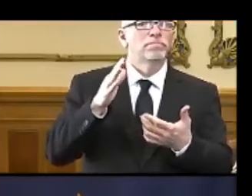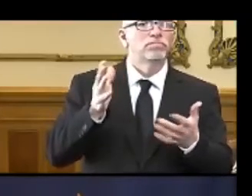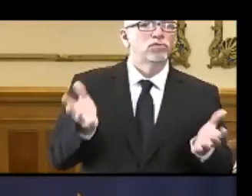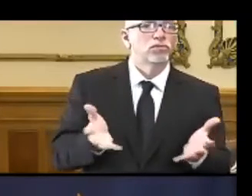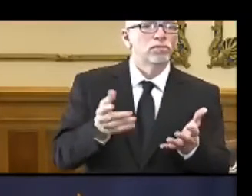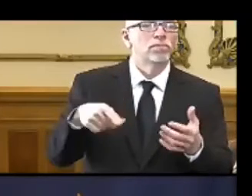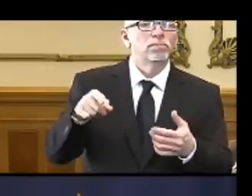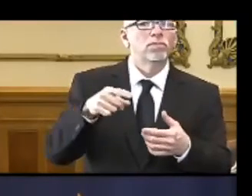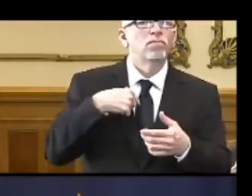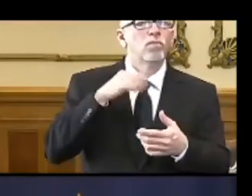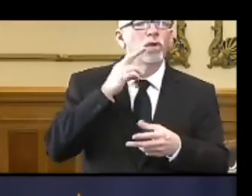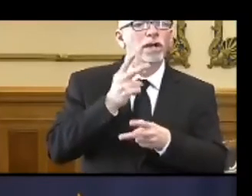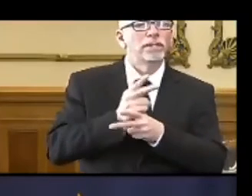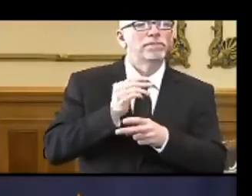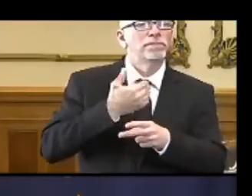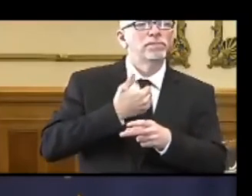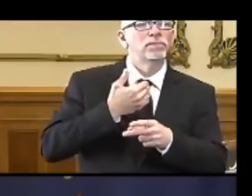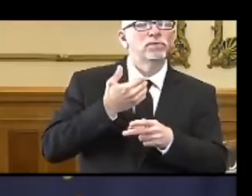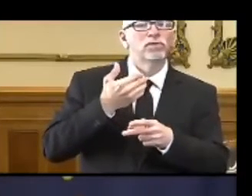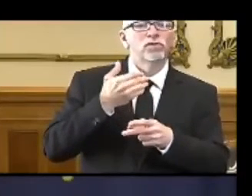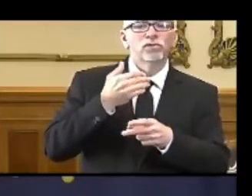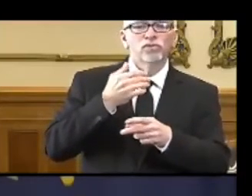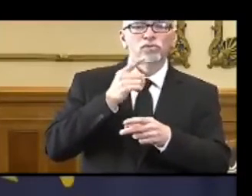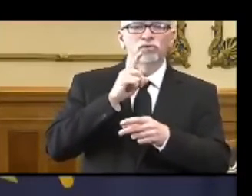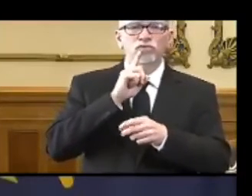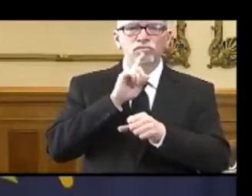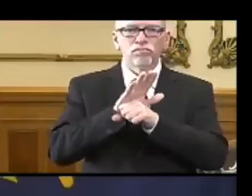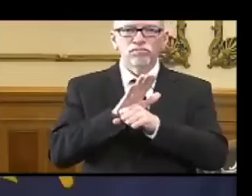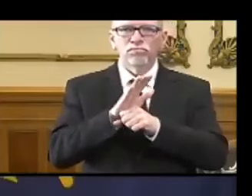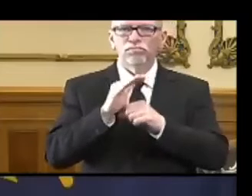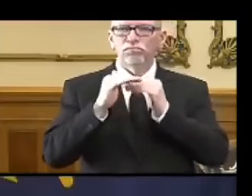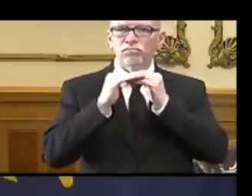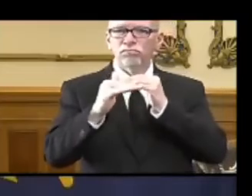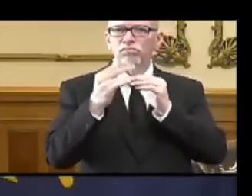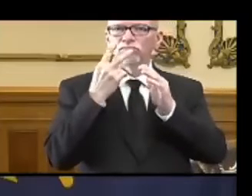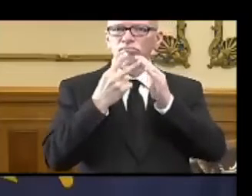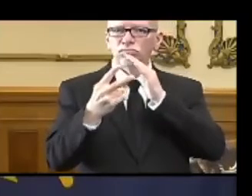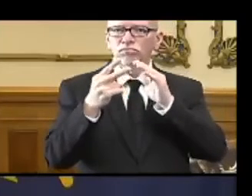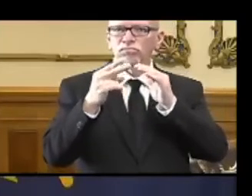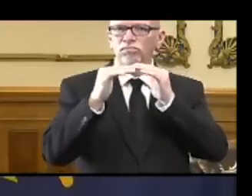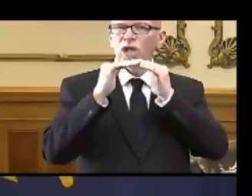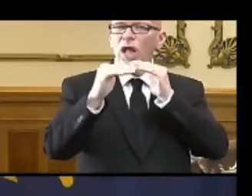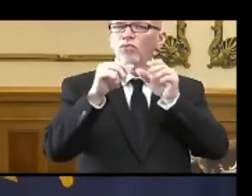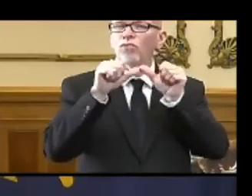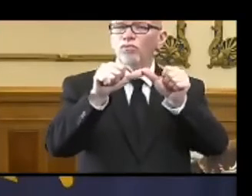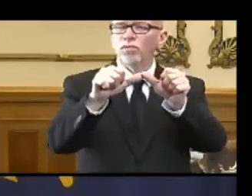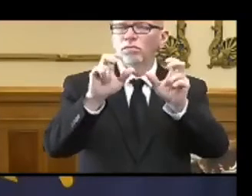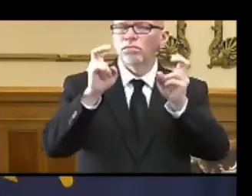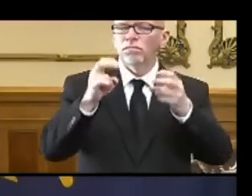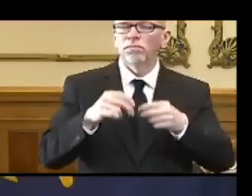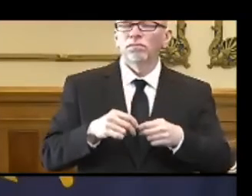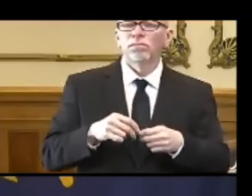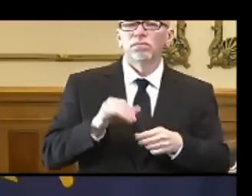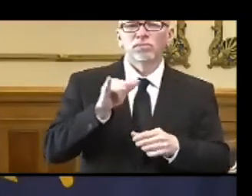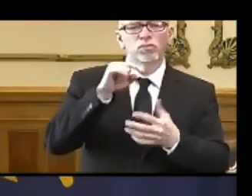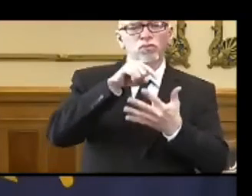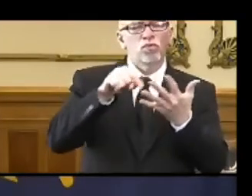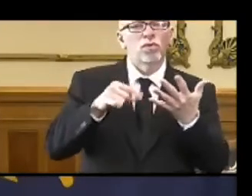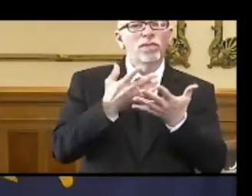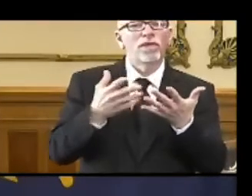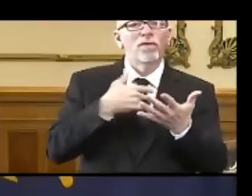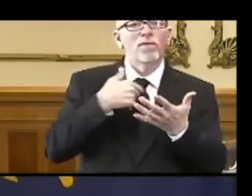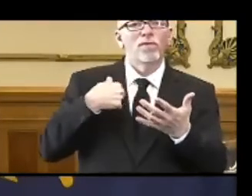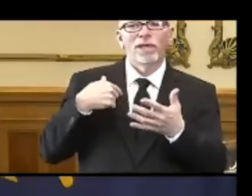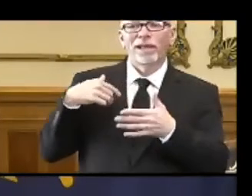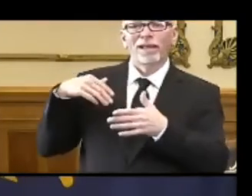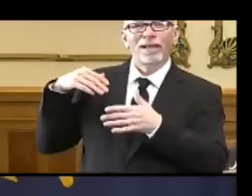our environment of certainty and stability and predictability, continuity, the very assets that when we sailed into